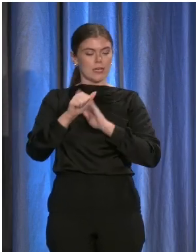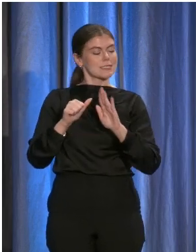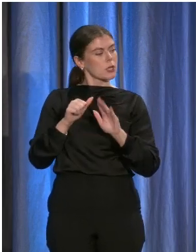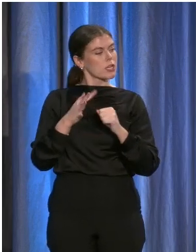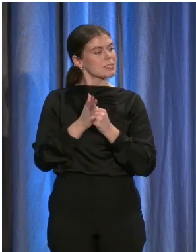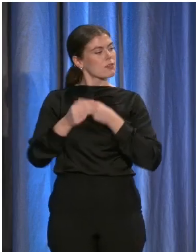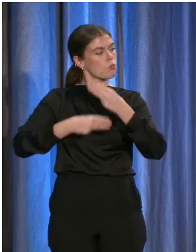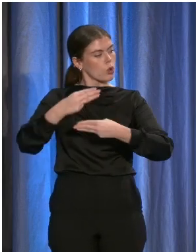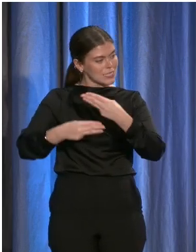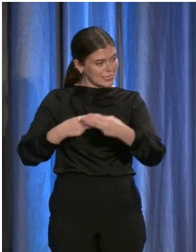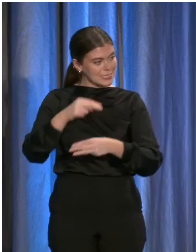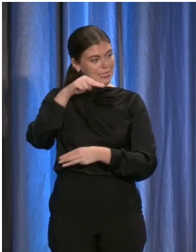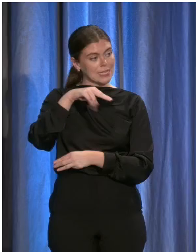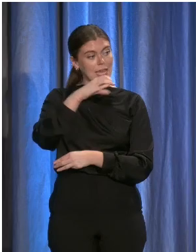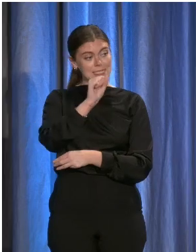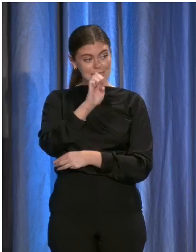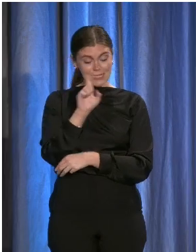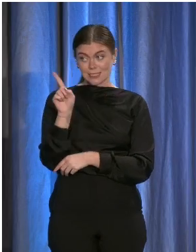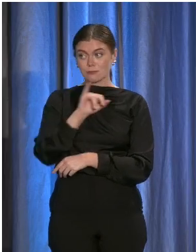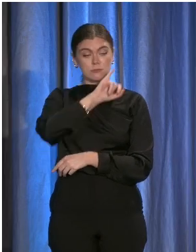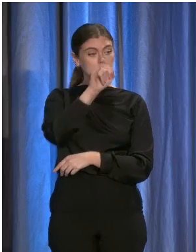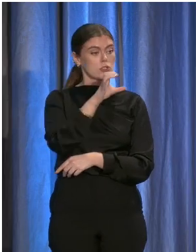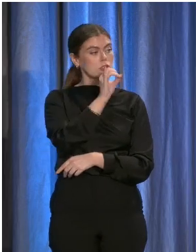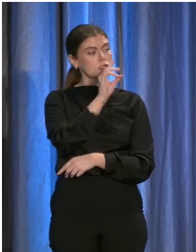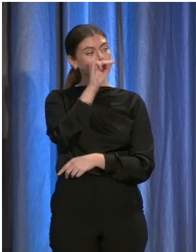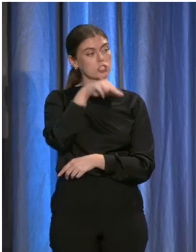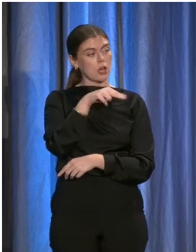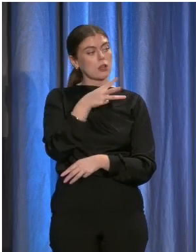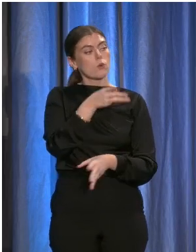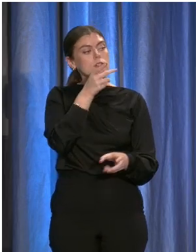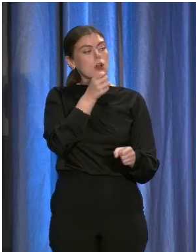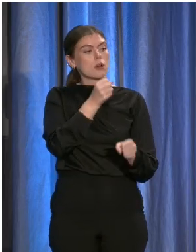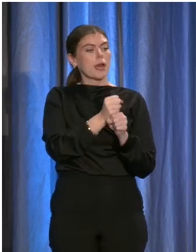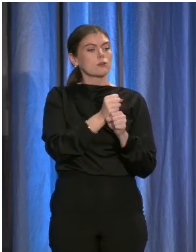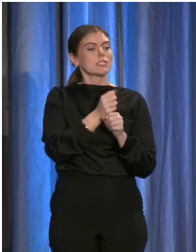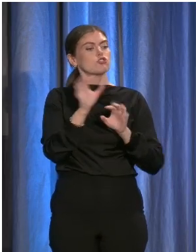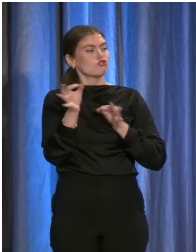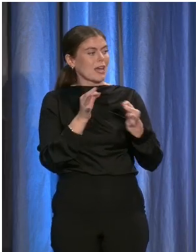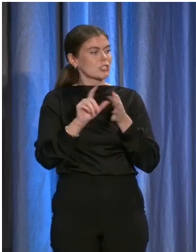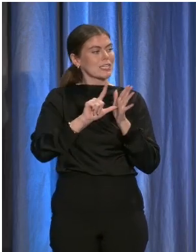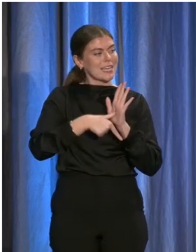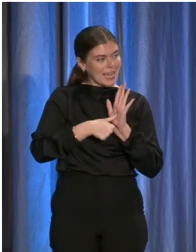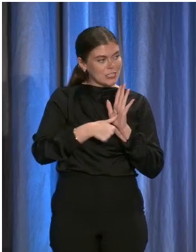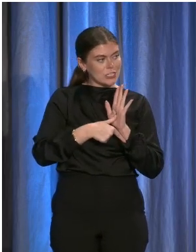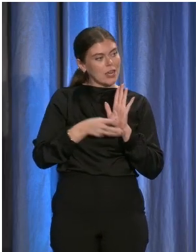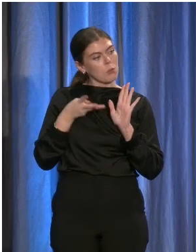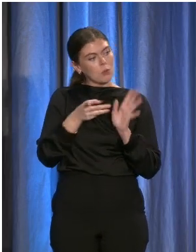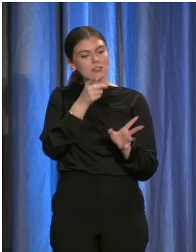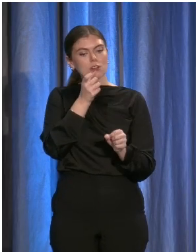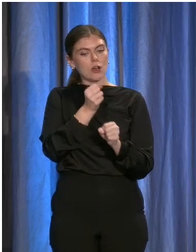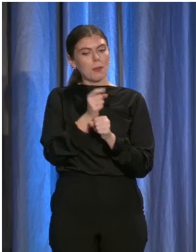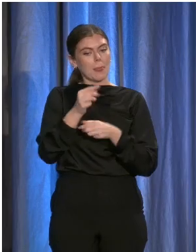the NCSE, and John will talk later about a strategy that is directly addressing